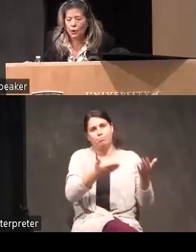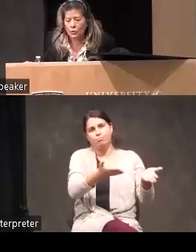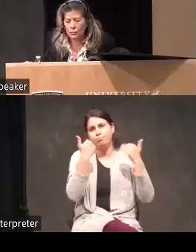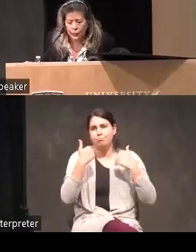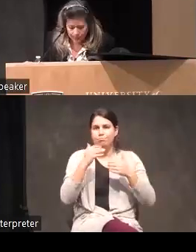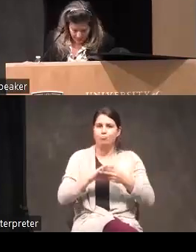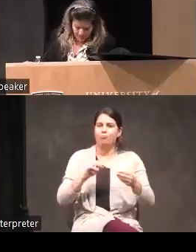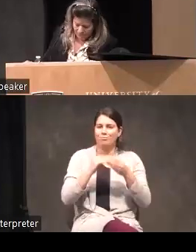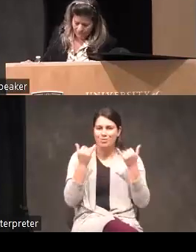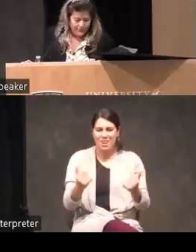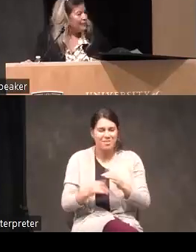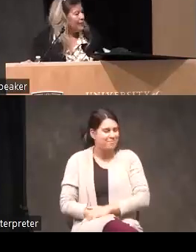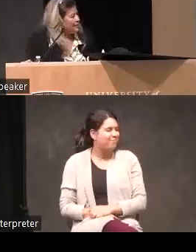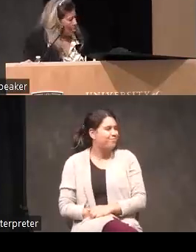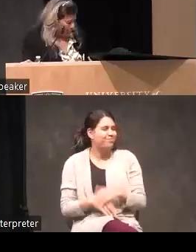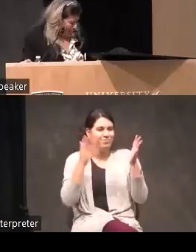and welcome her.